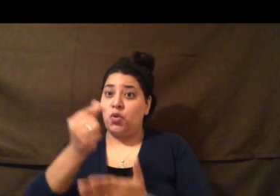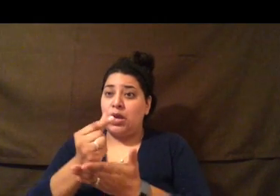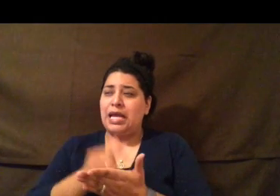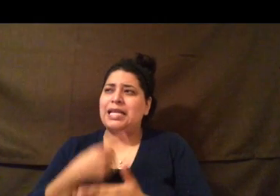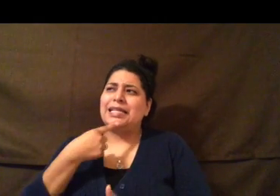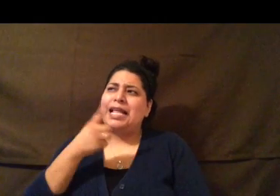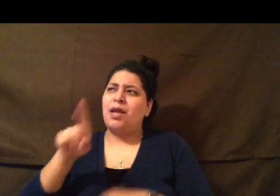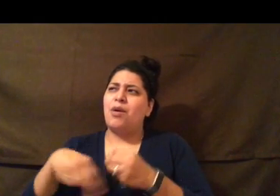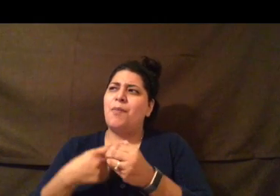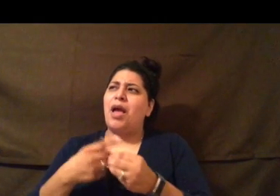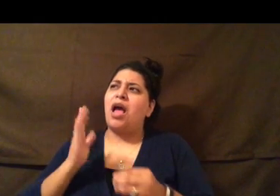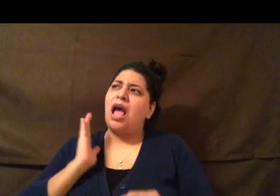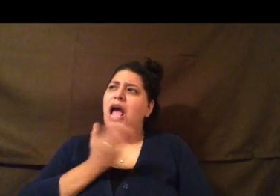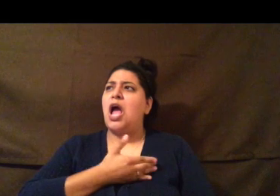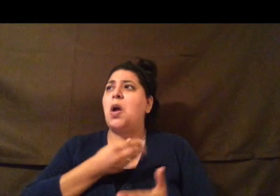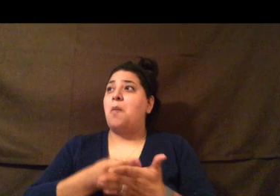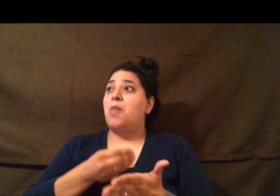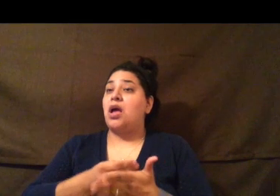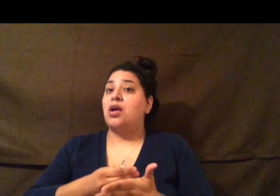them about our money.